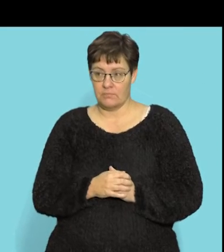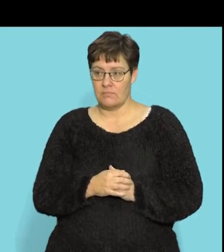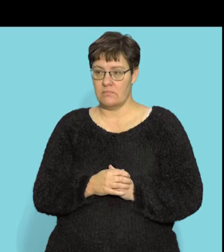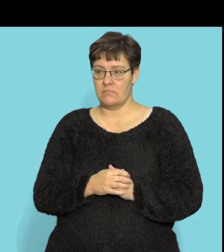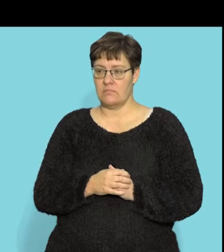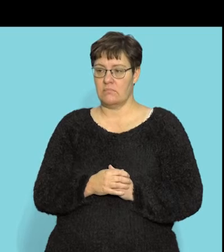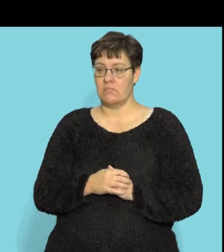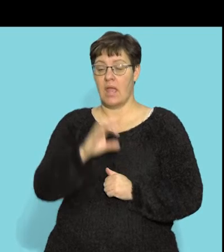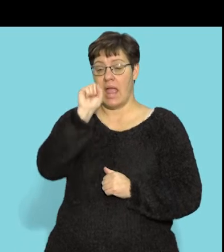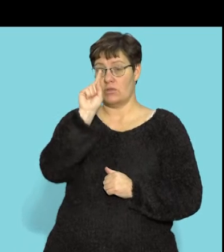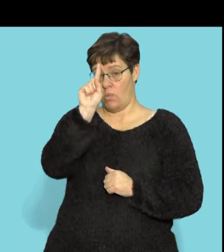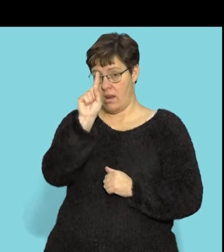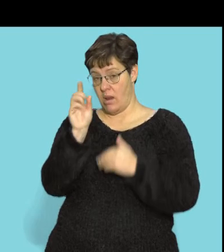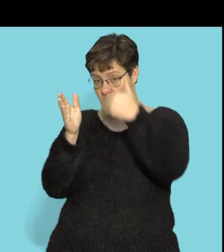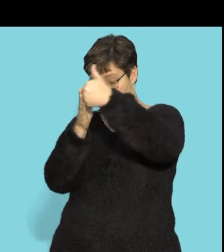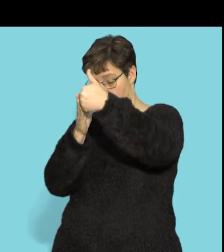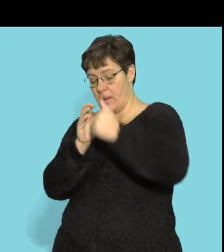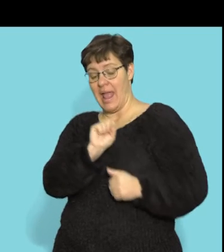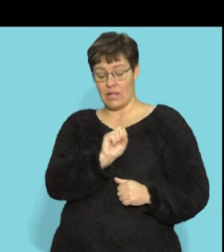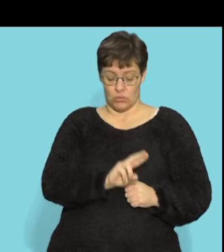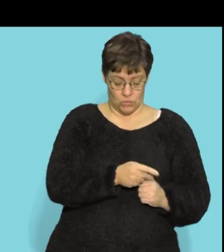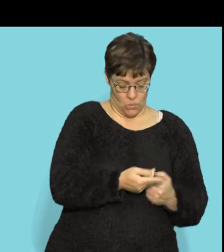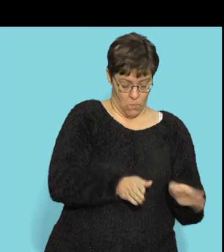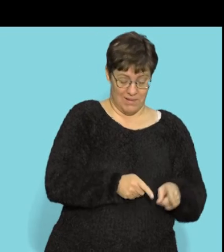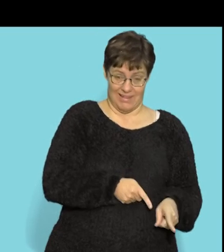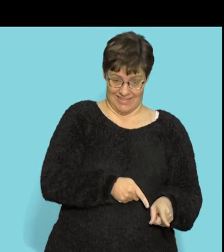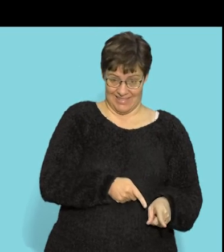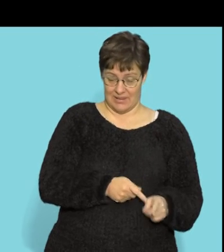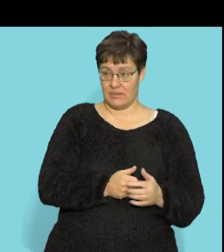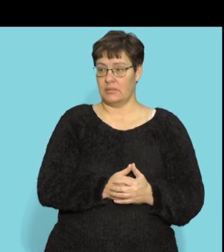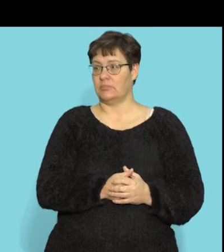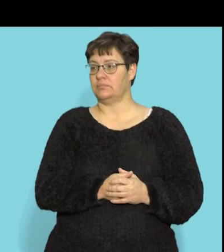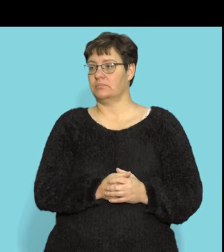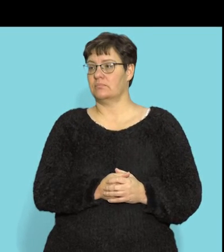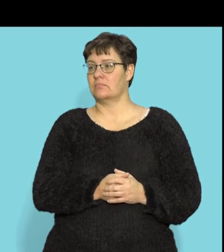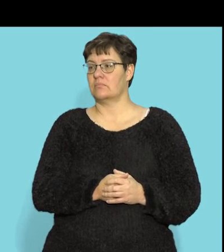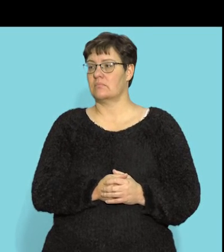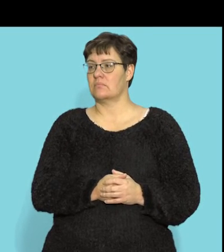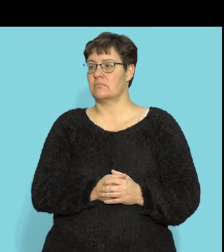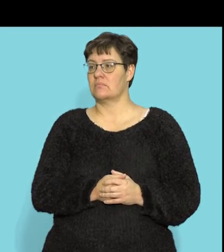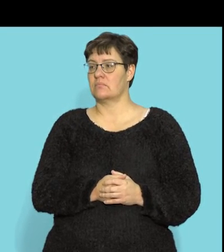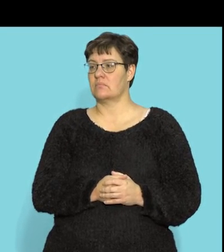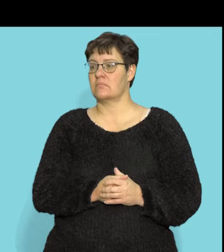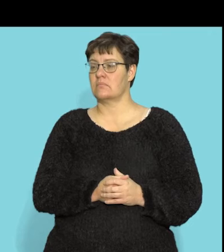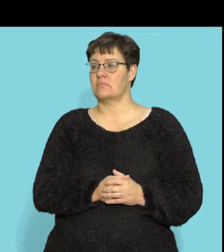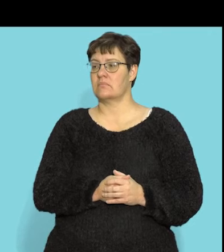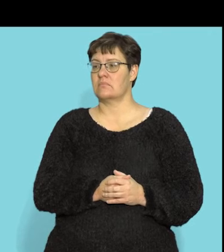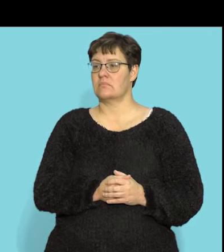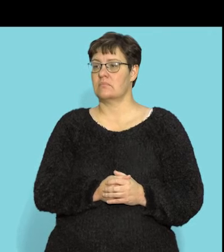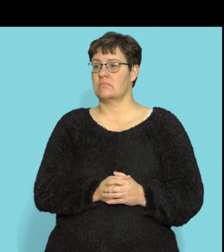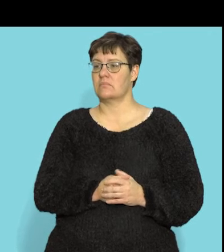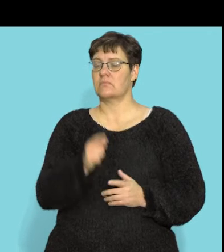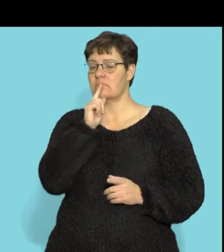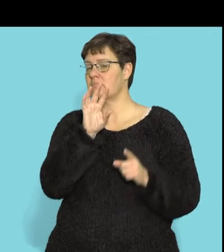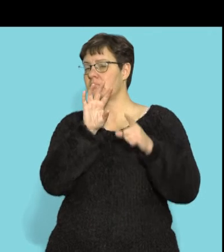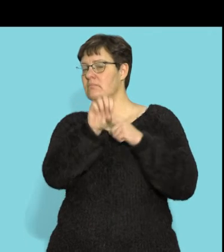have closed switch S1 while switch S2 is open. Now, let's carry out our calculation that has to